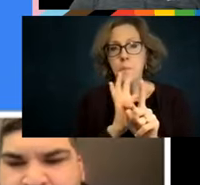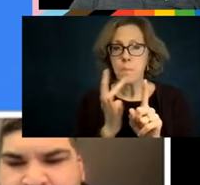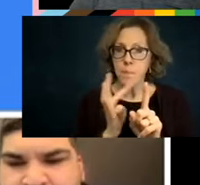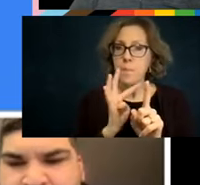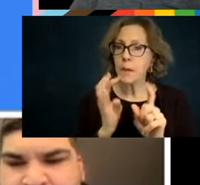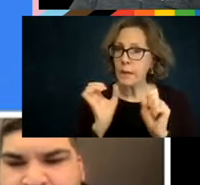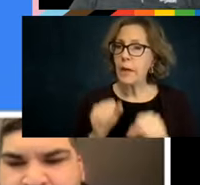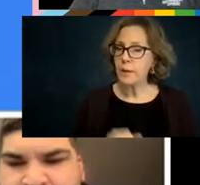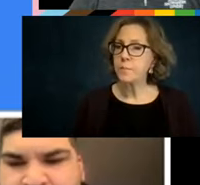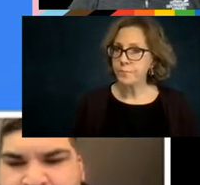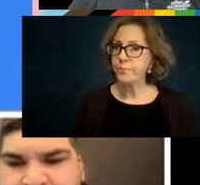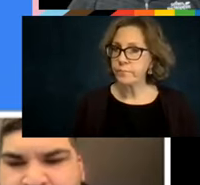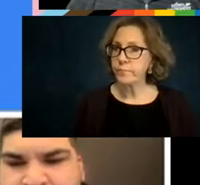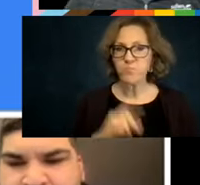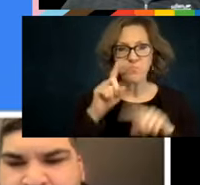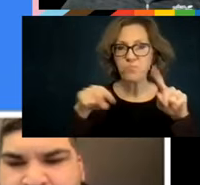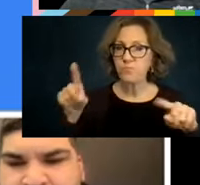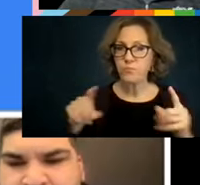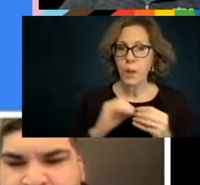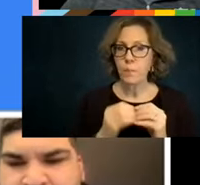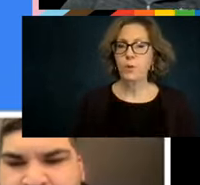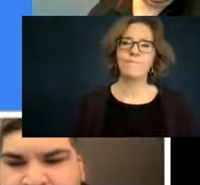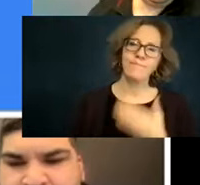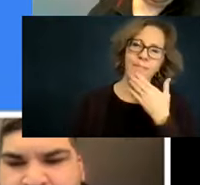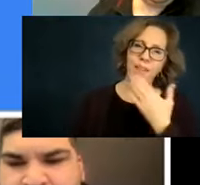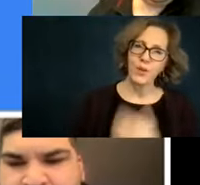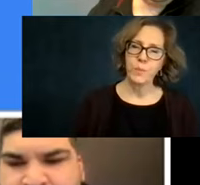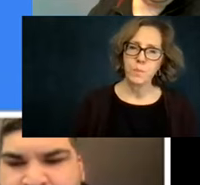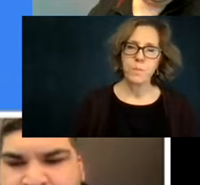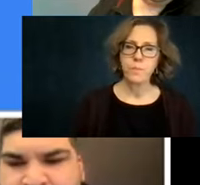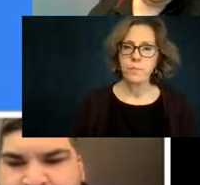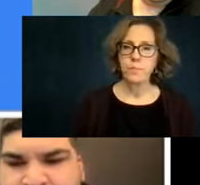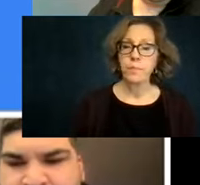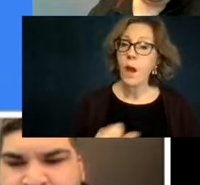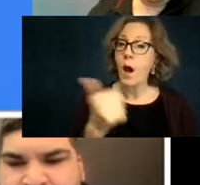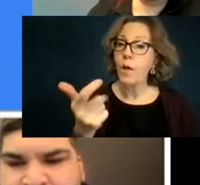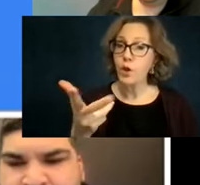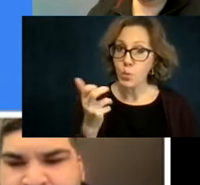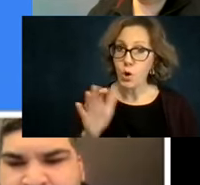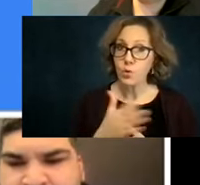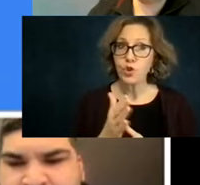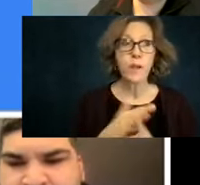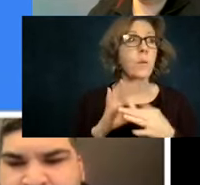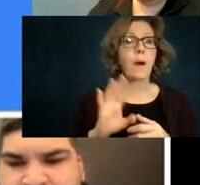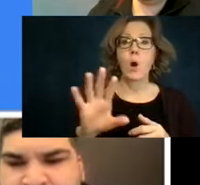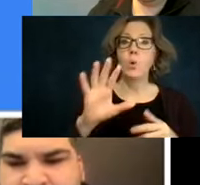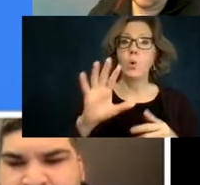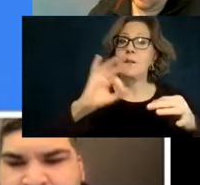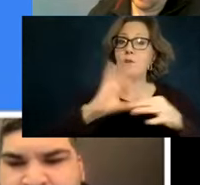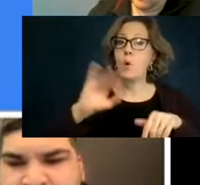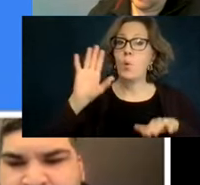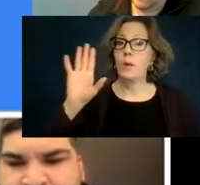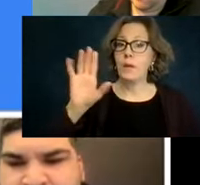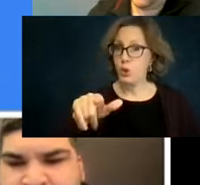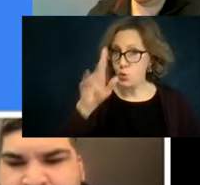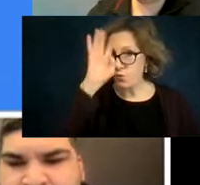no set number. Thank you. And anything else you'd like to share about the testimony you created, or that, like, what